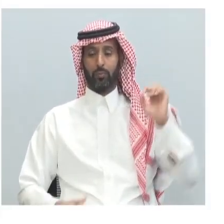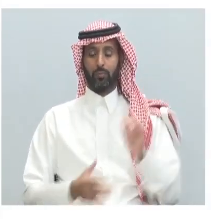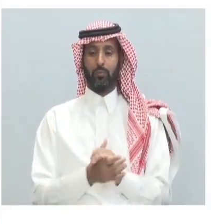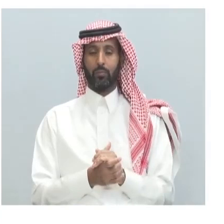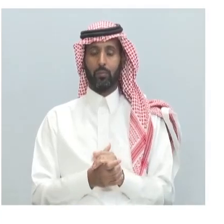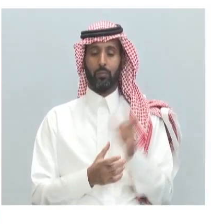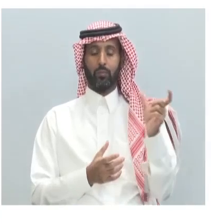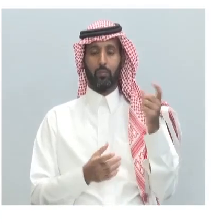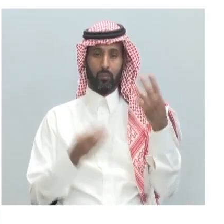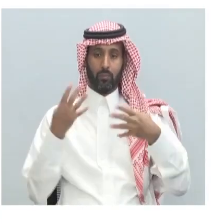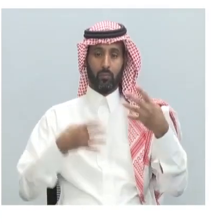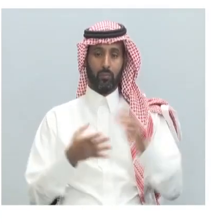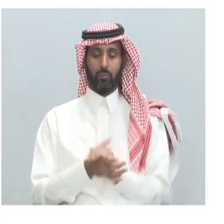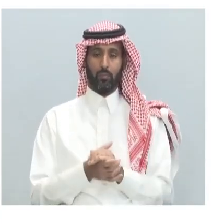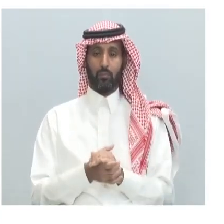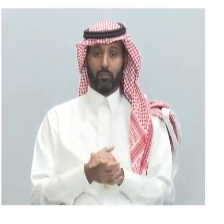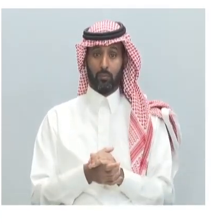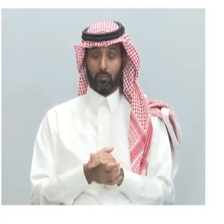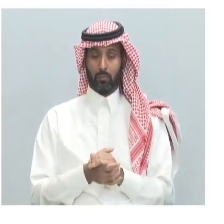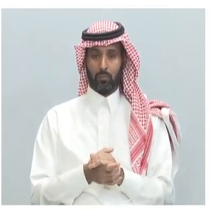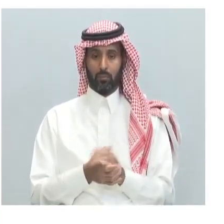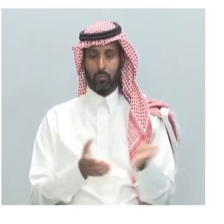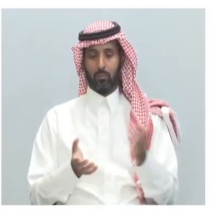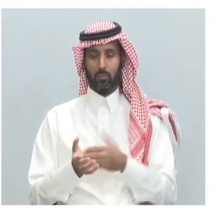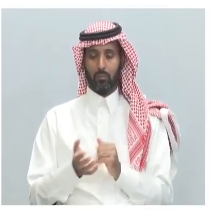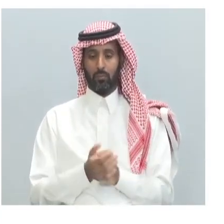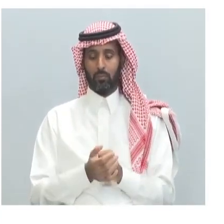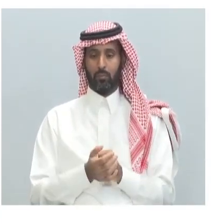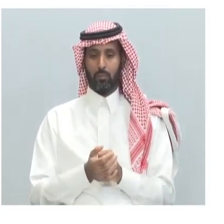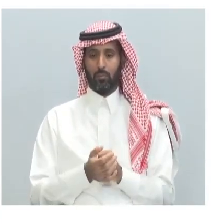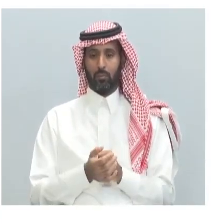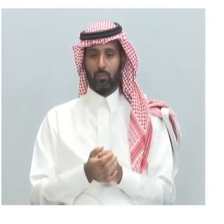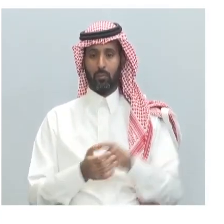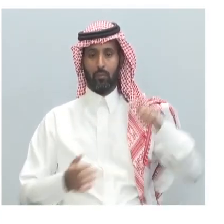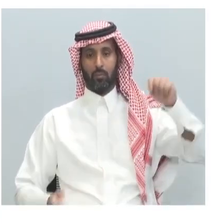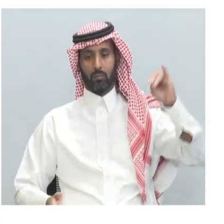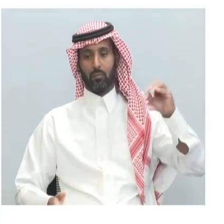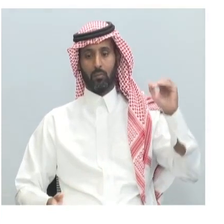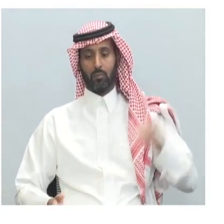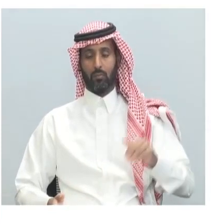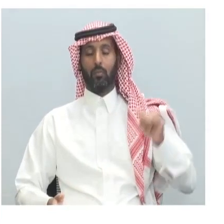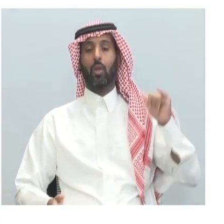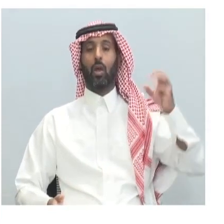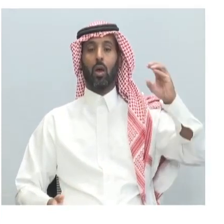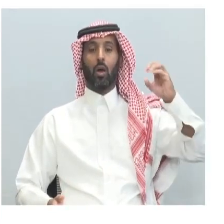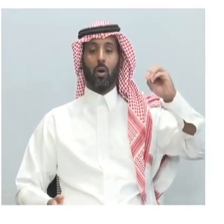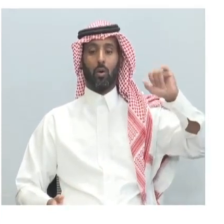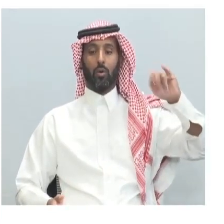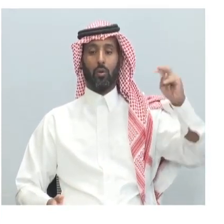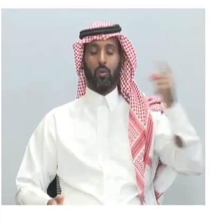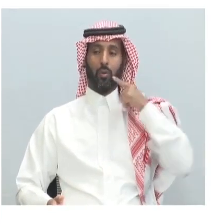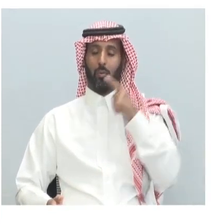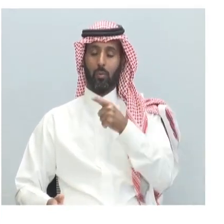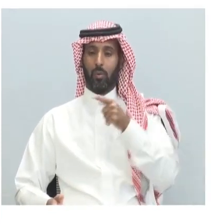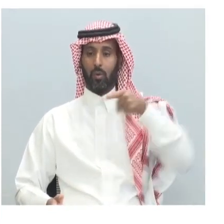the word is in here. Excellent. So we have again, toy, coin, boy,